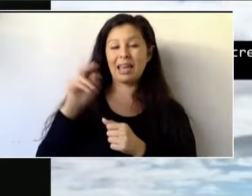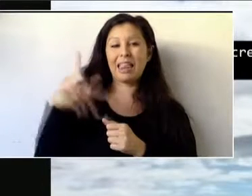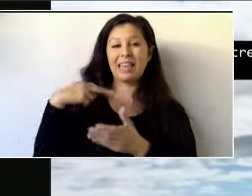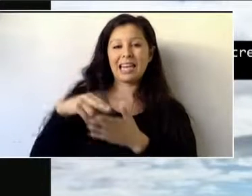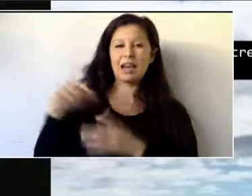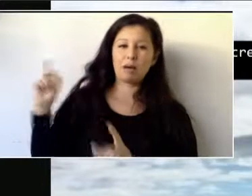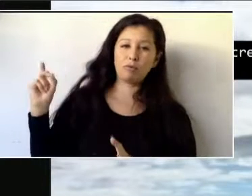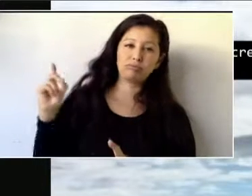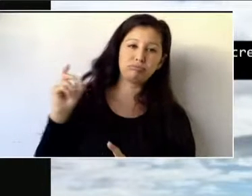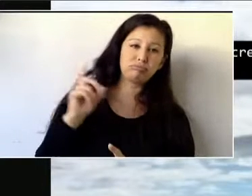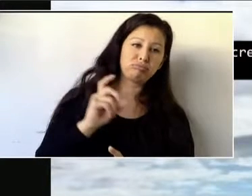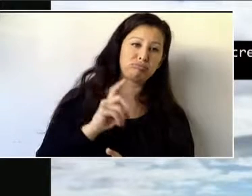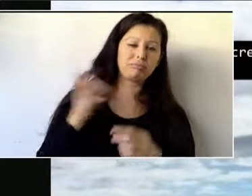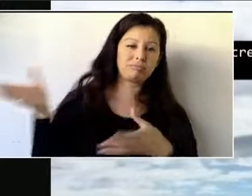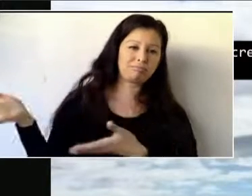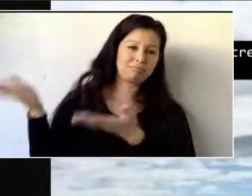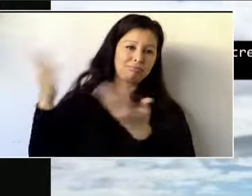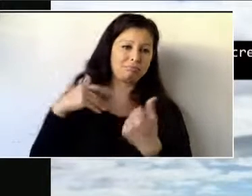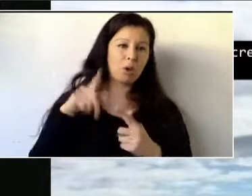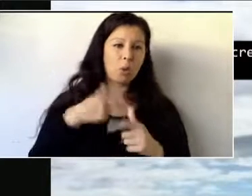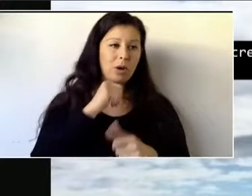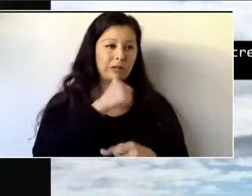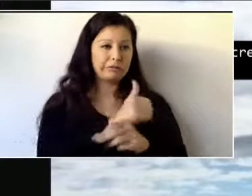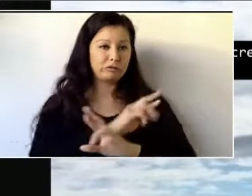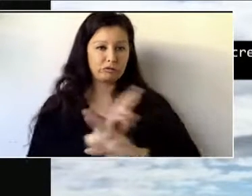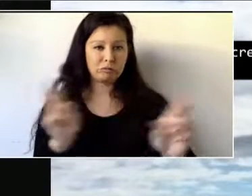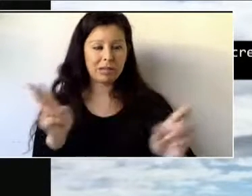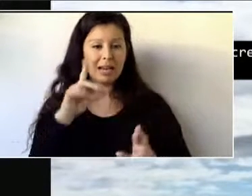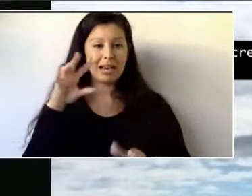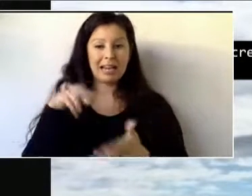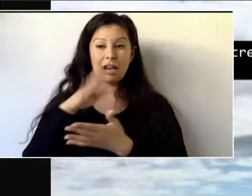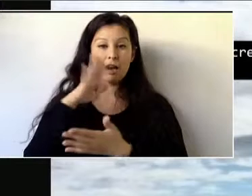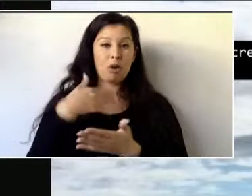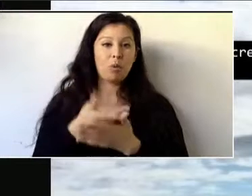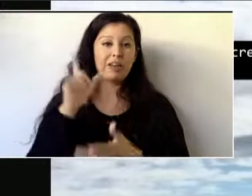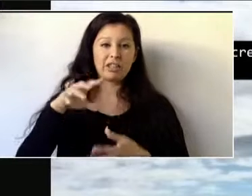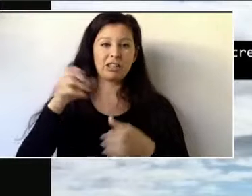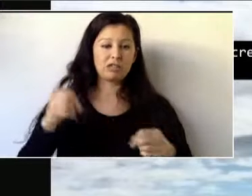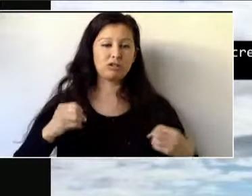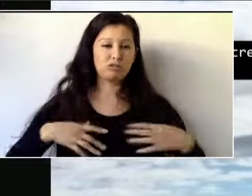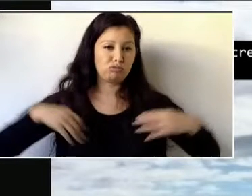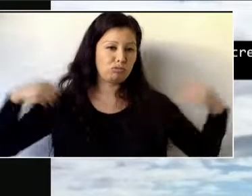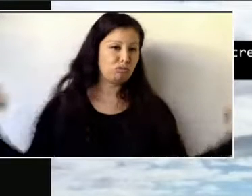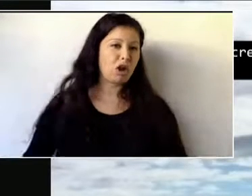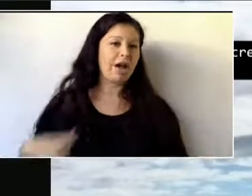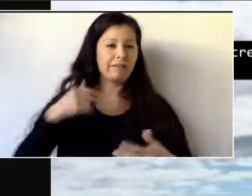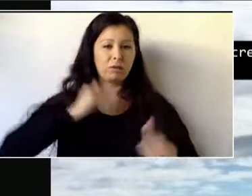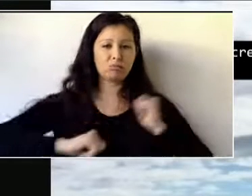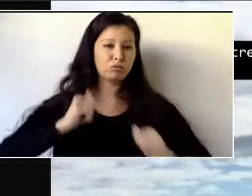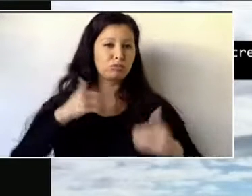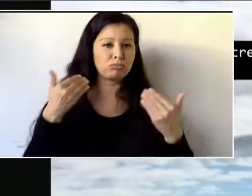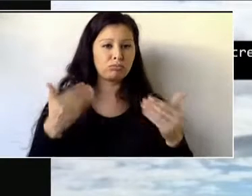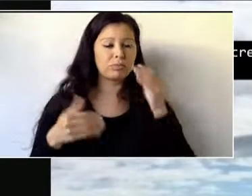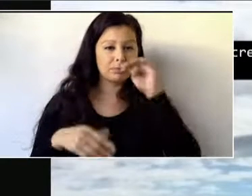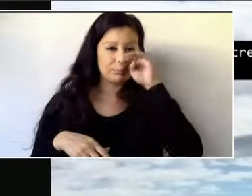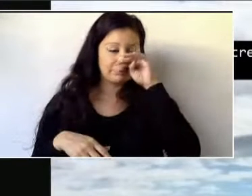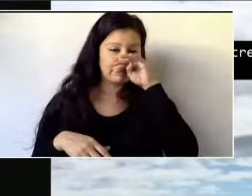out after when everything is all set to go. So then by the time the dancers got there, they could just drop their robes and perform.